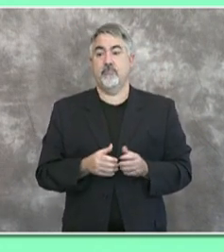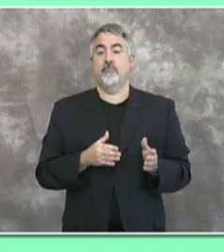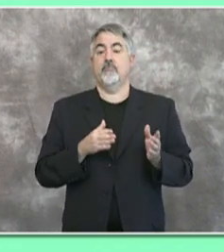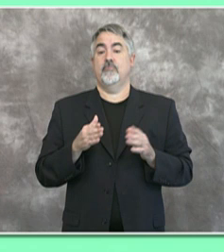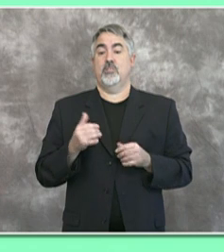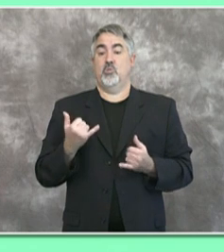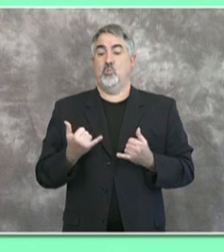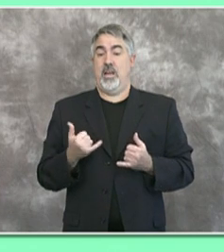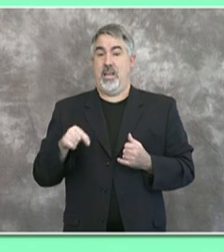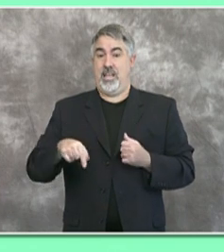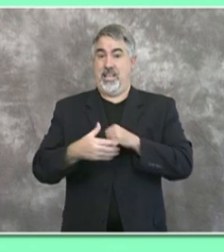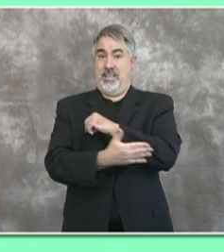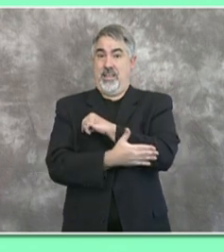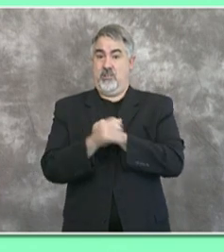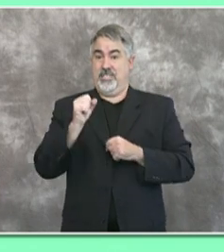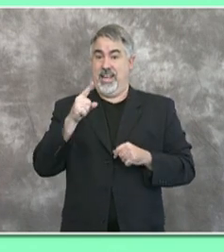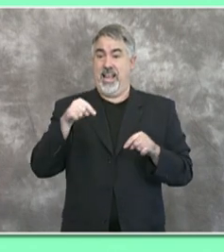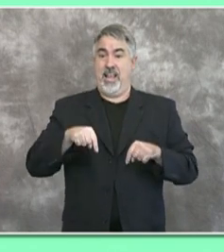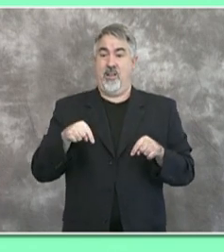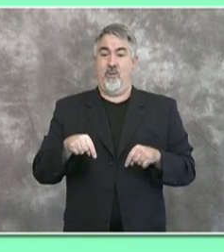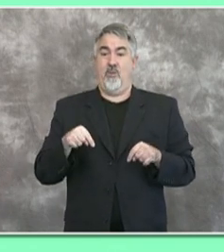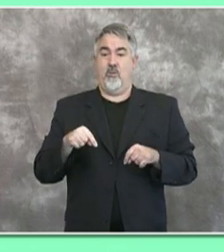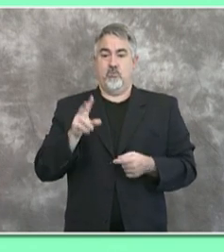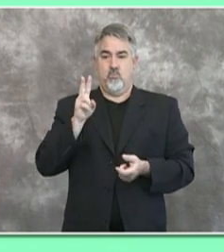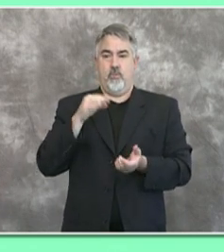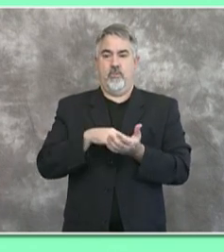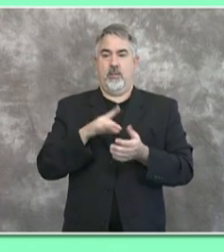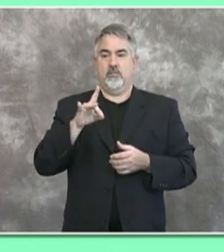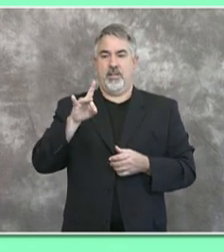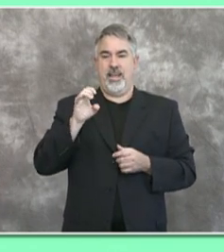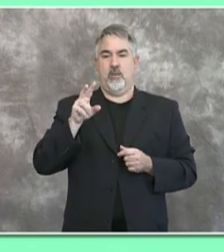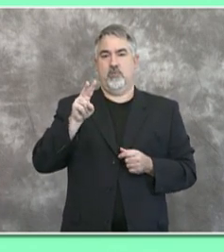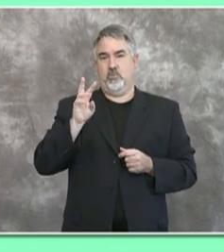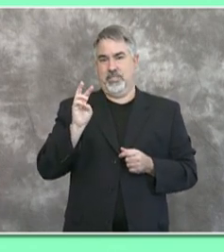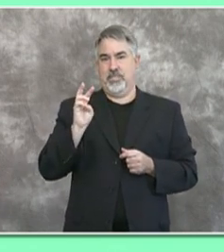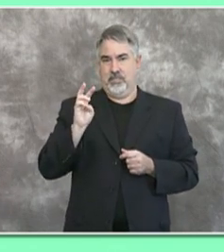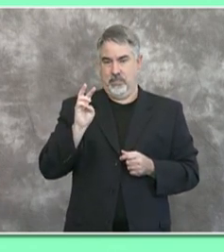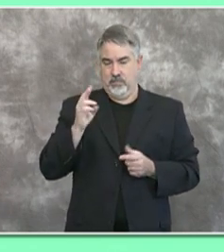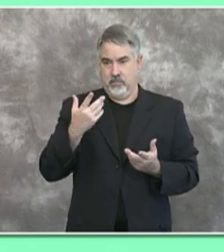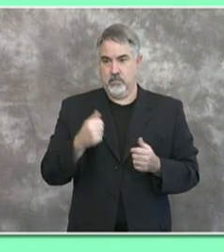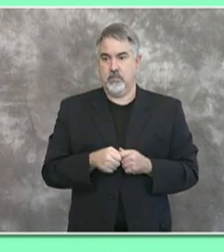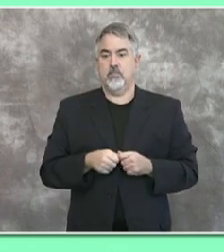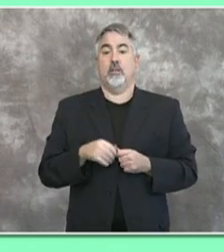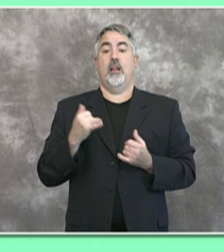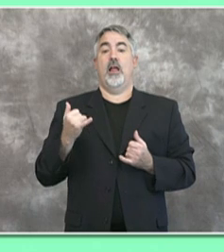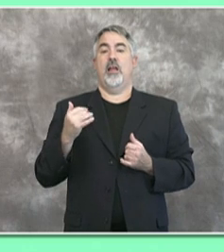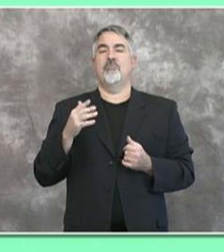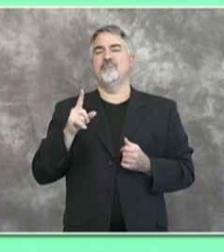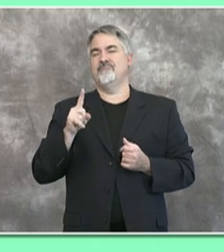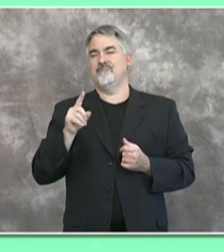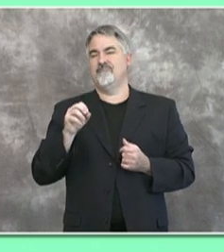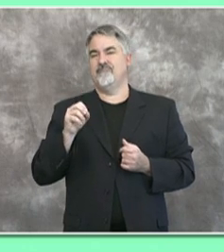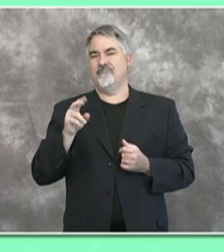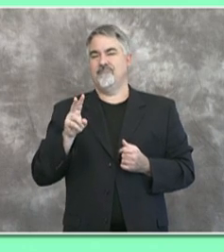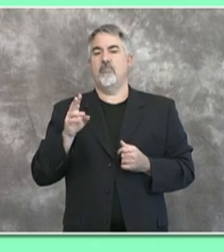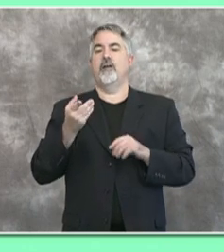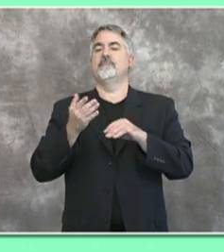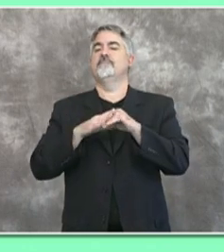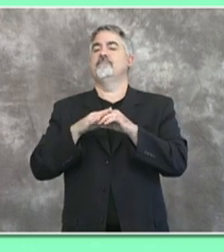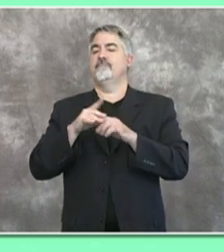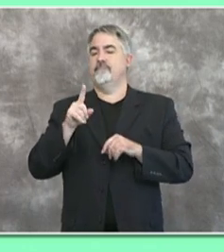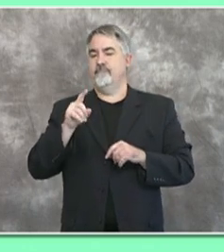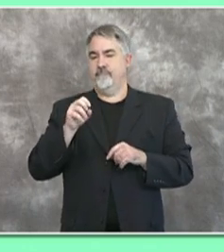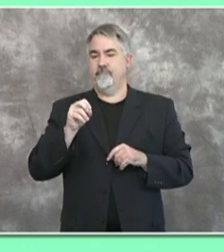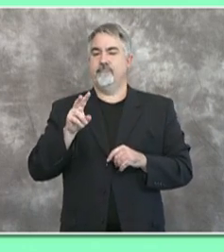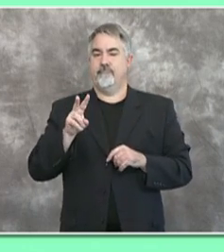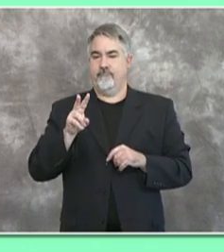for the County of San Diego, we are reporting 2,826 cases, which is 183 more cases than yesterday,